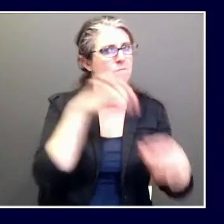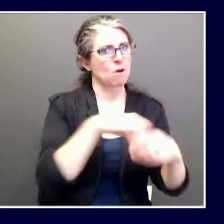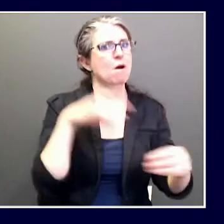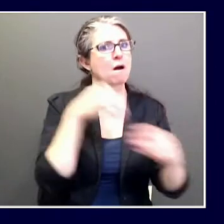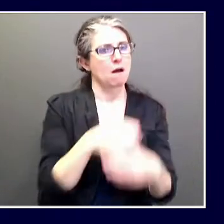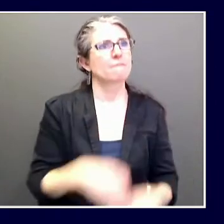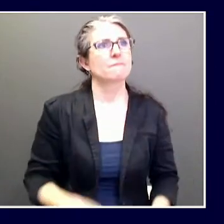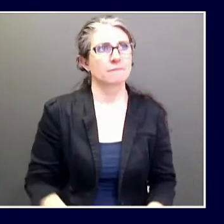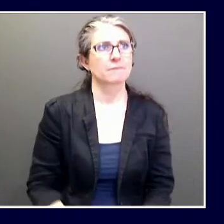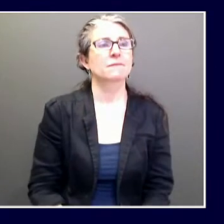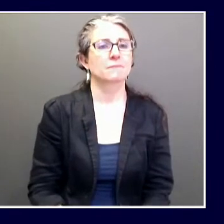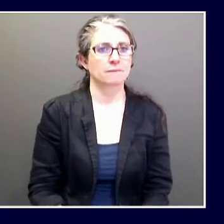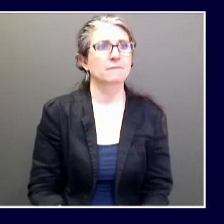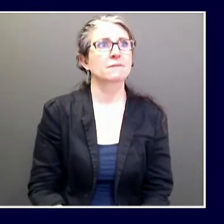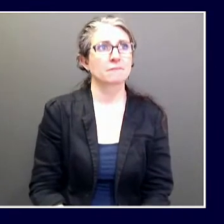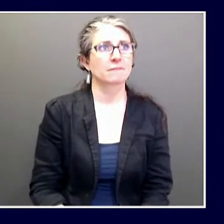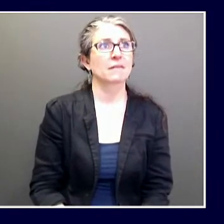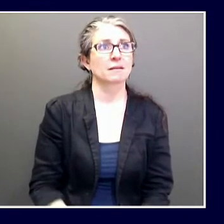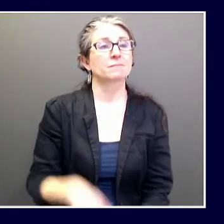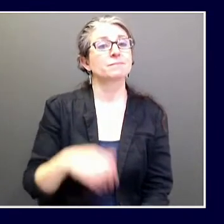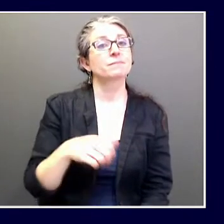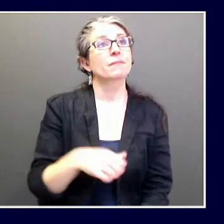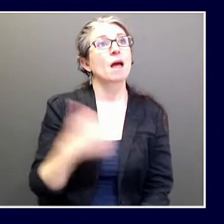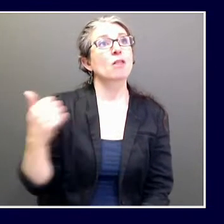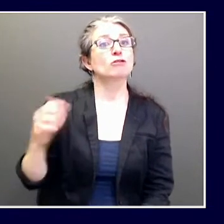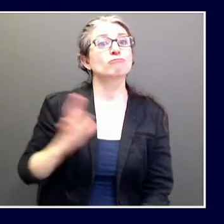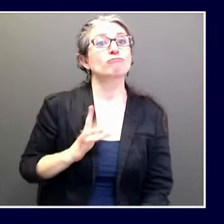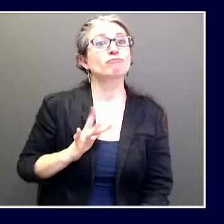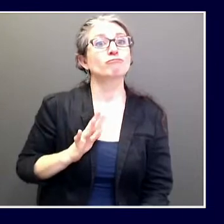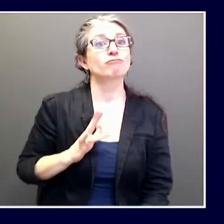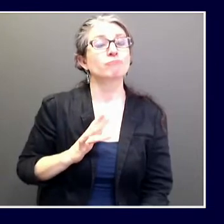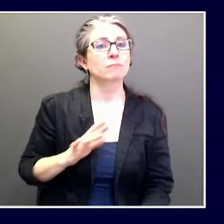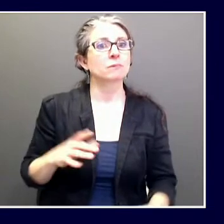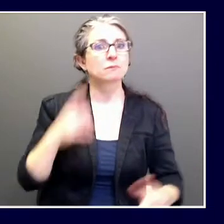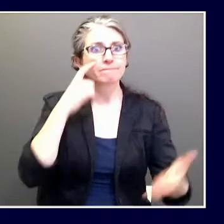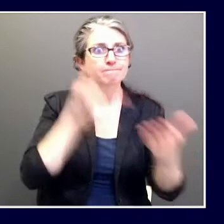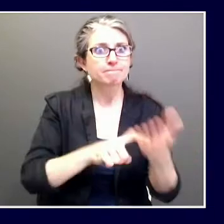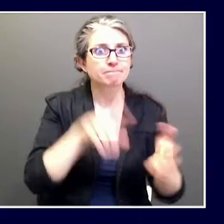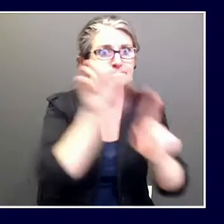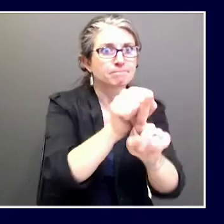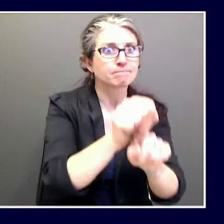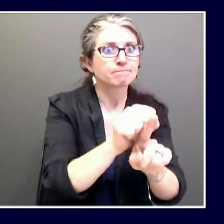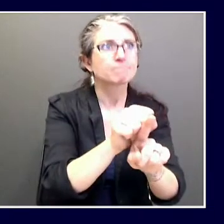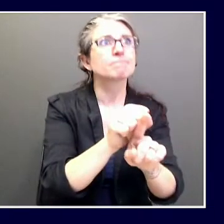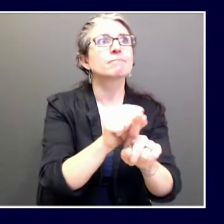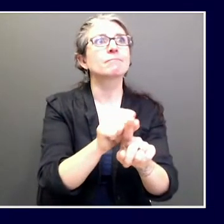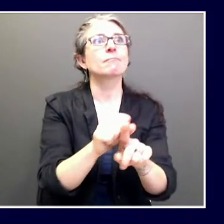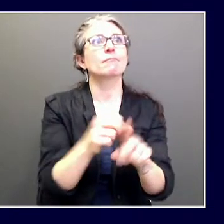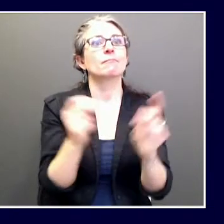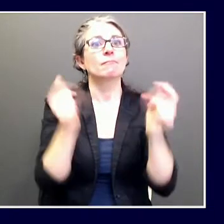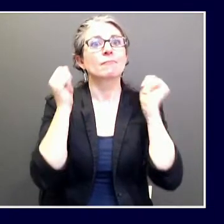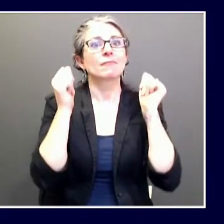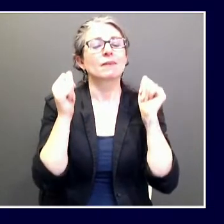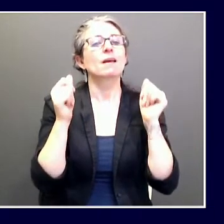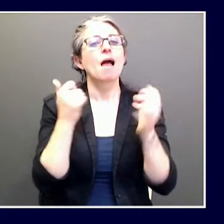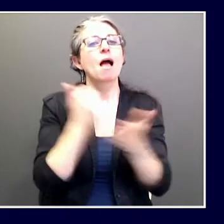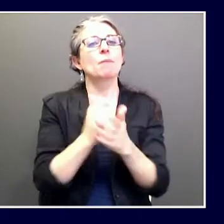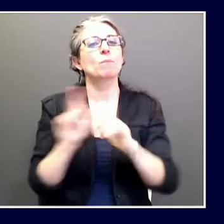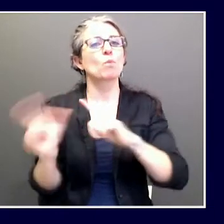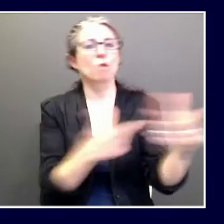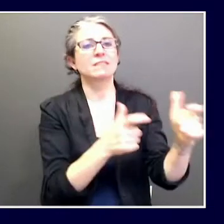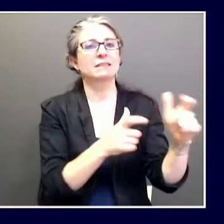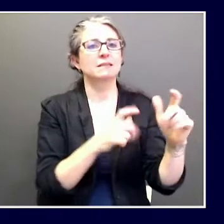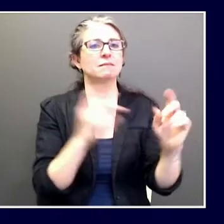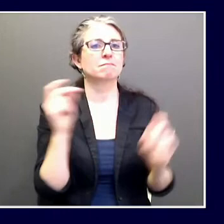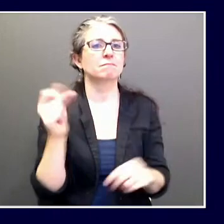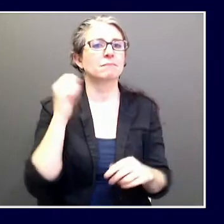in addition to identifying those cases and quickly getting them into isolation, is that the other children in that